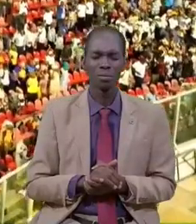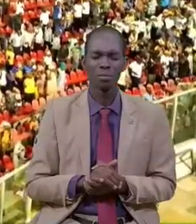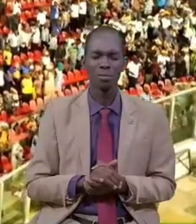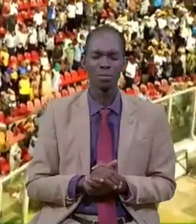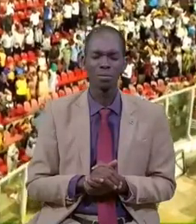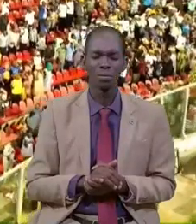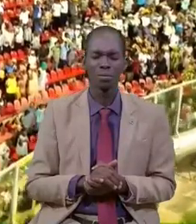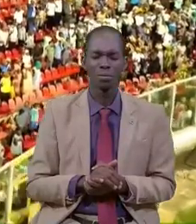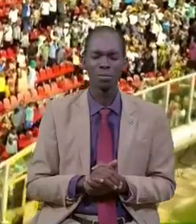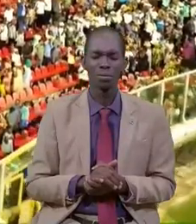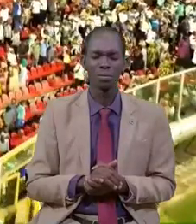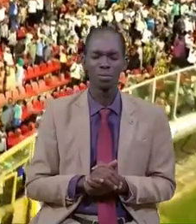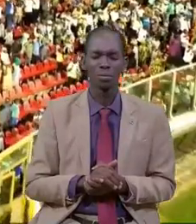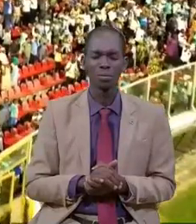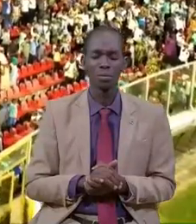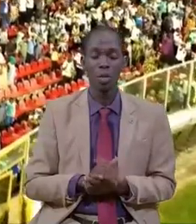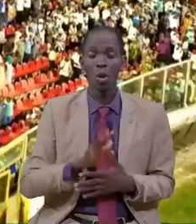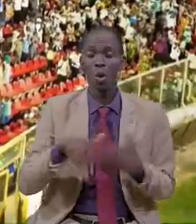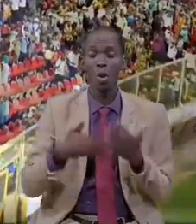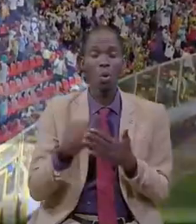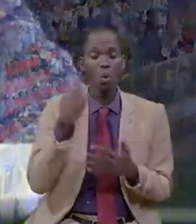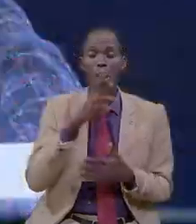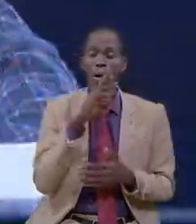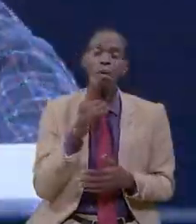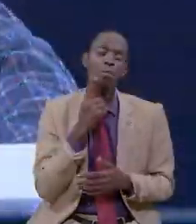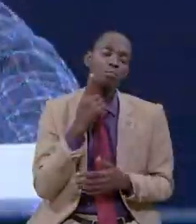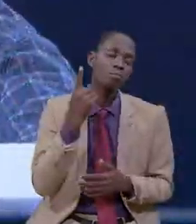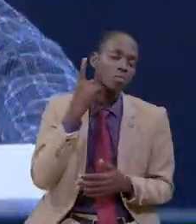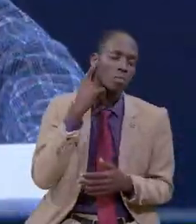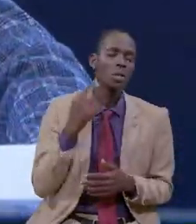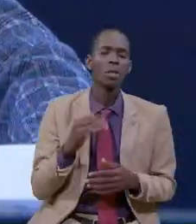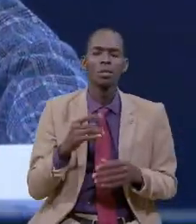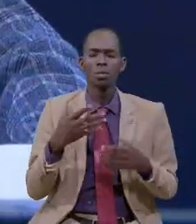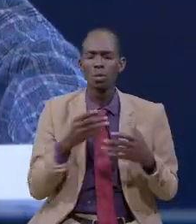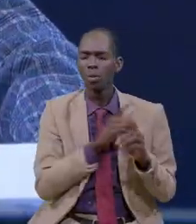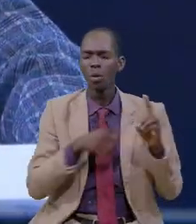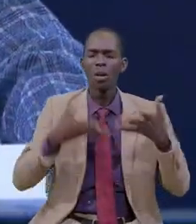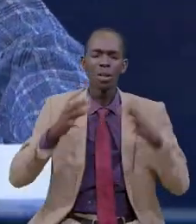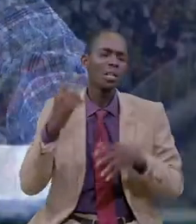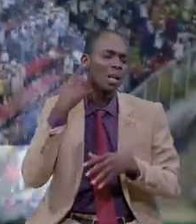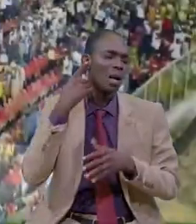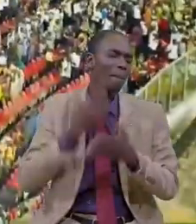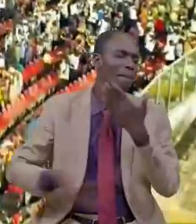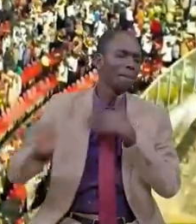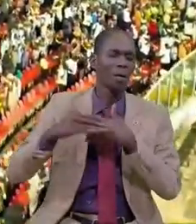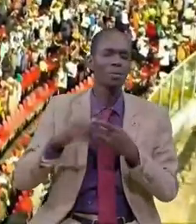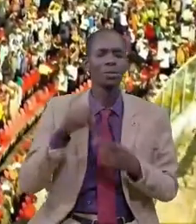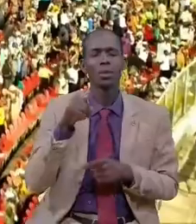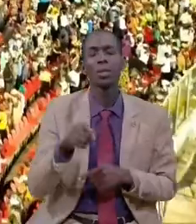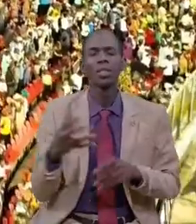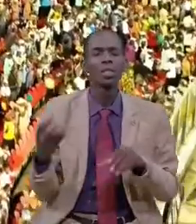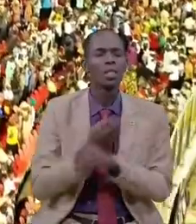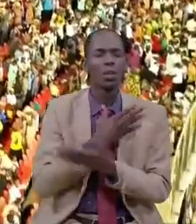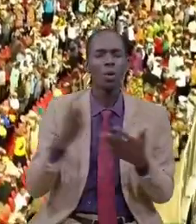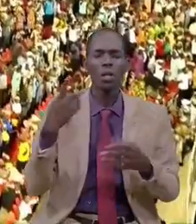là-bas, reçois ta vue au nom de Jésus. Those who are deaf and dumb, oh Lord, let their hearing come back to them. Take away the dumbness, and